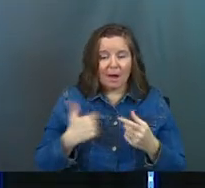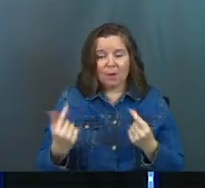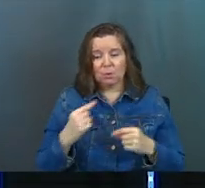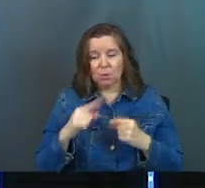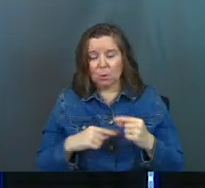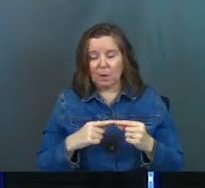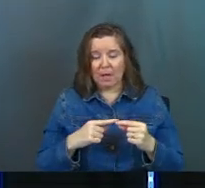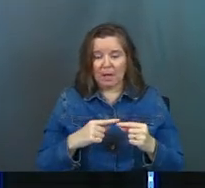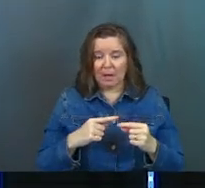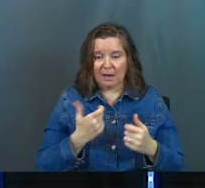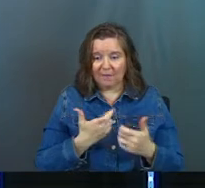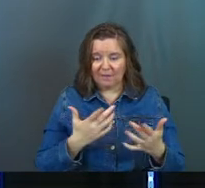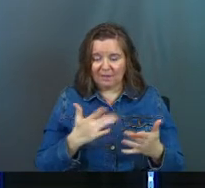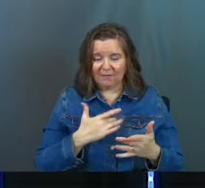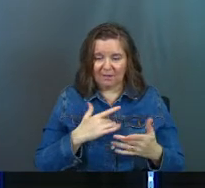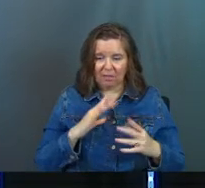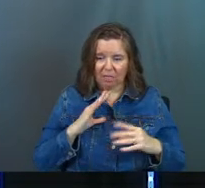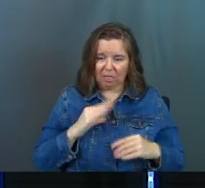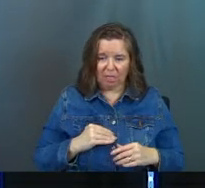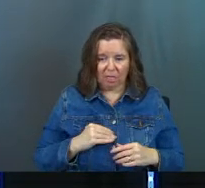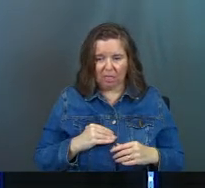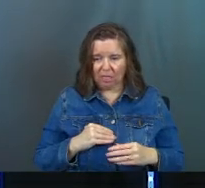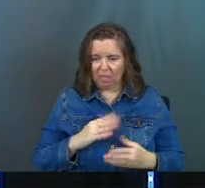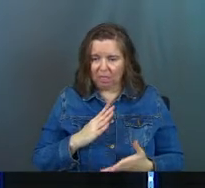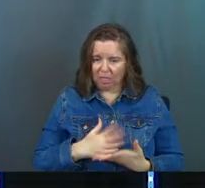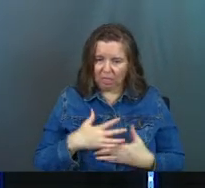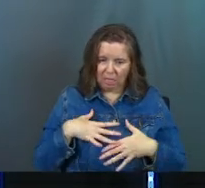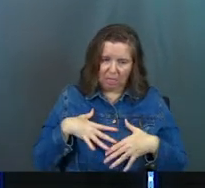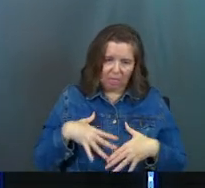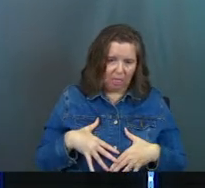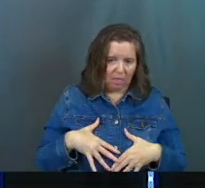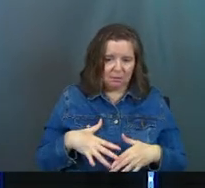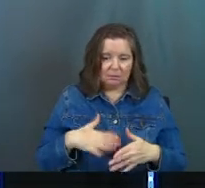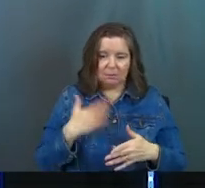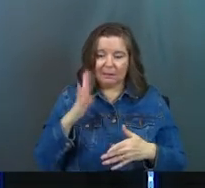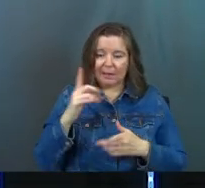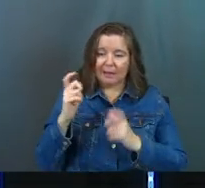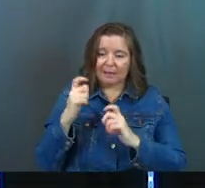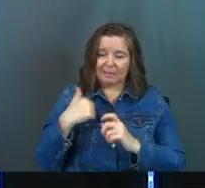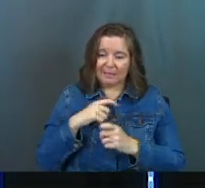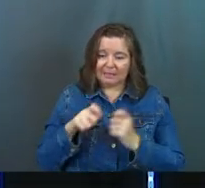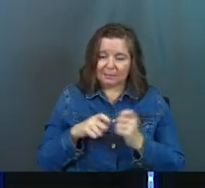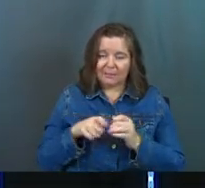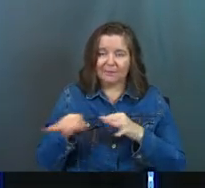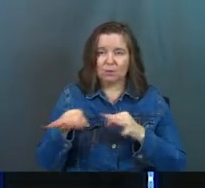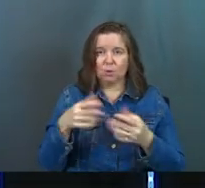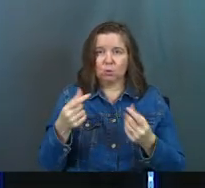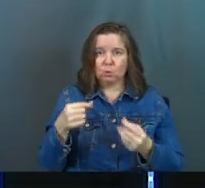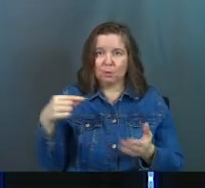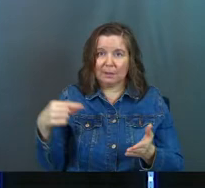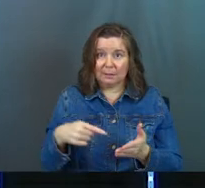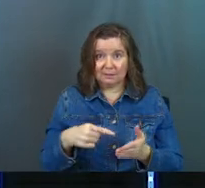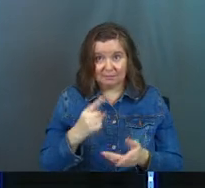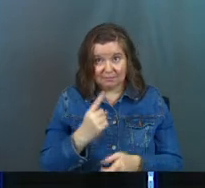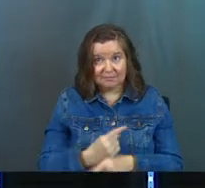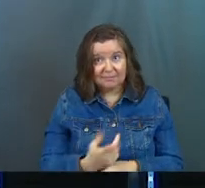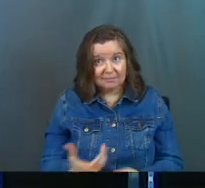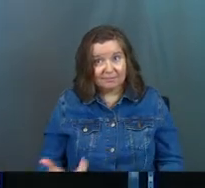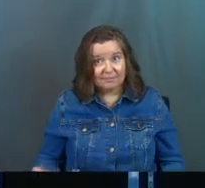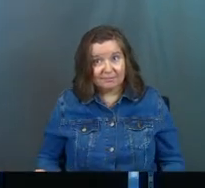do when the merry-go-round stops. God gave me very specific instructions.